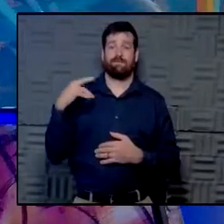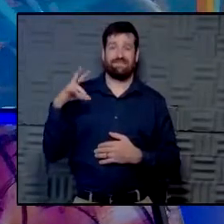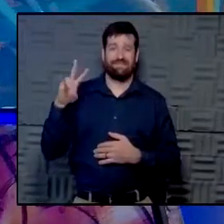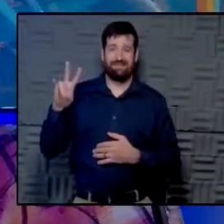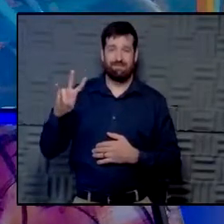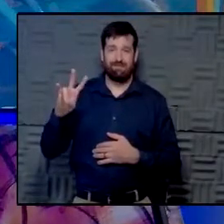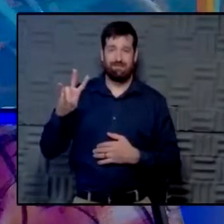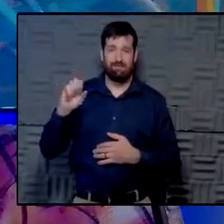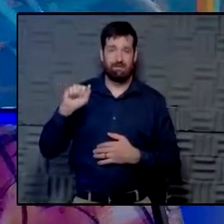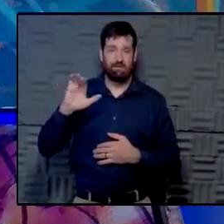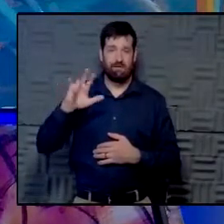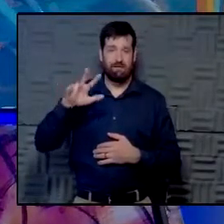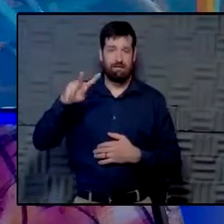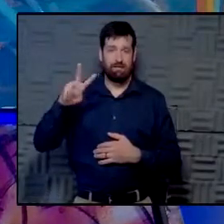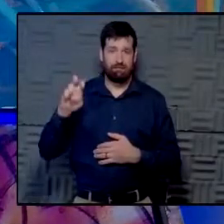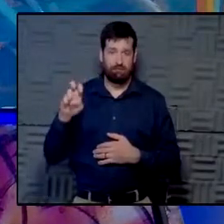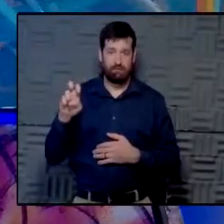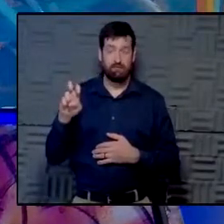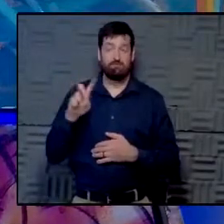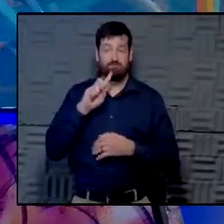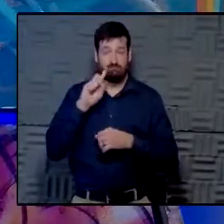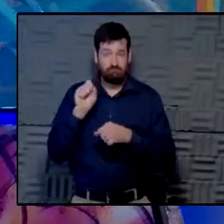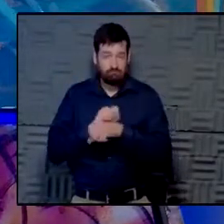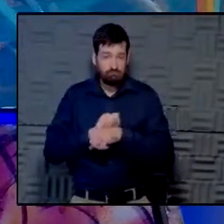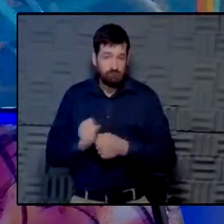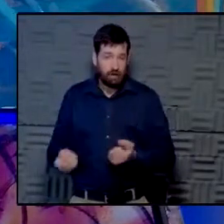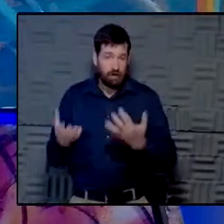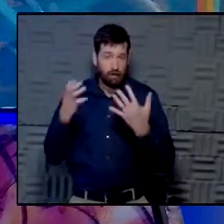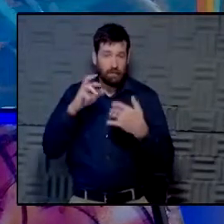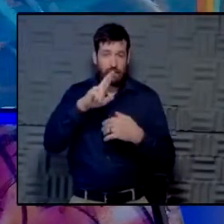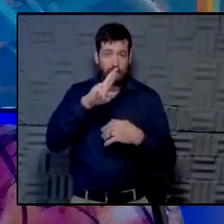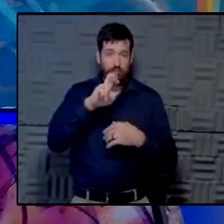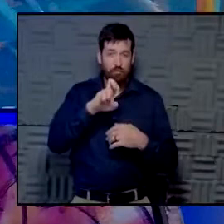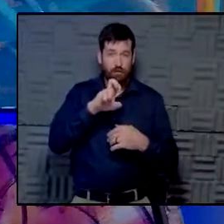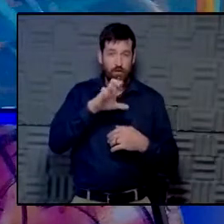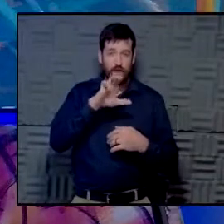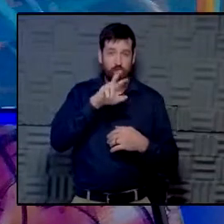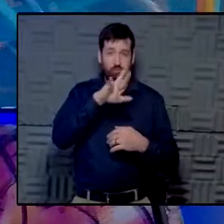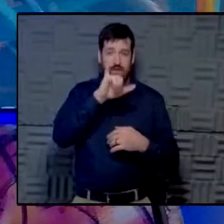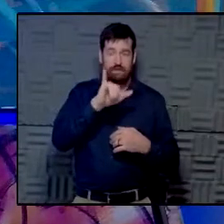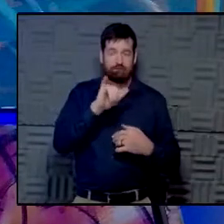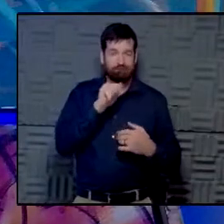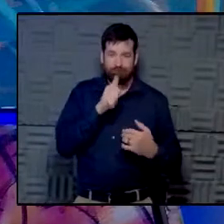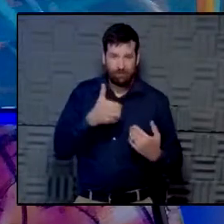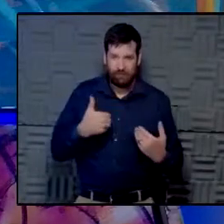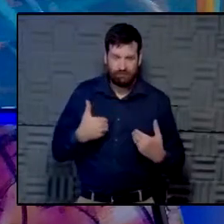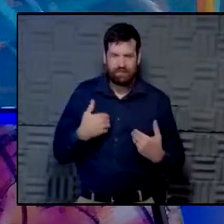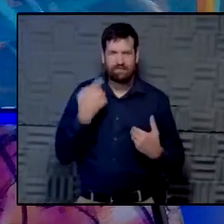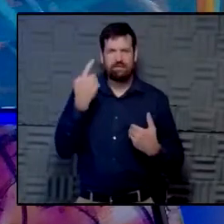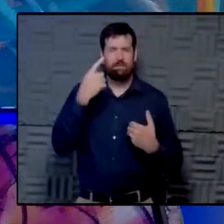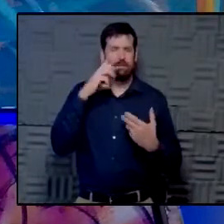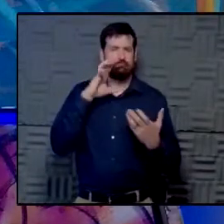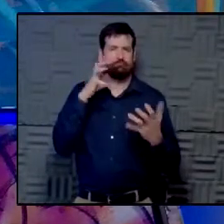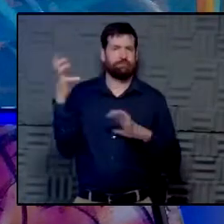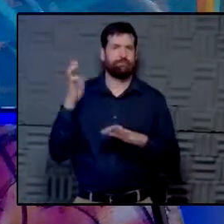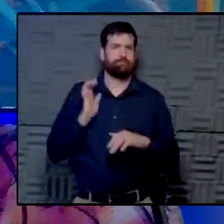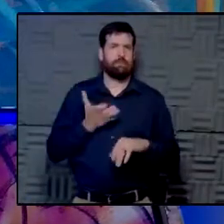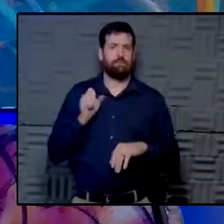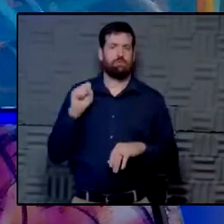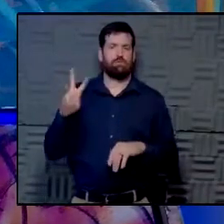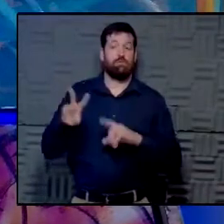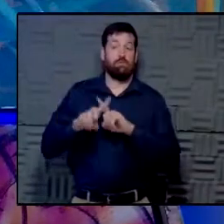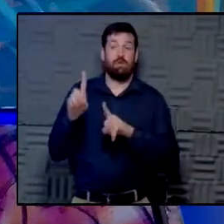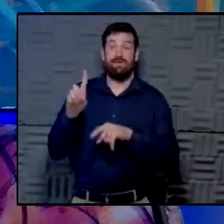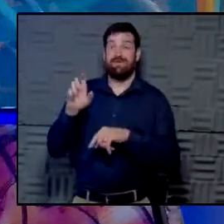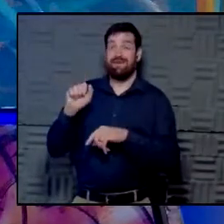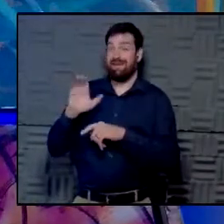7 active infections. We don't have the actual number of recovering infections at this point. Something went wrong with our software, but we do have